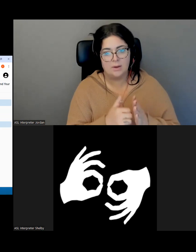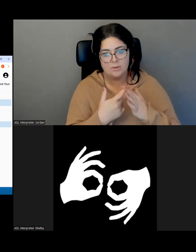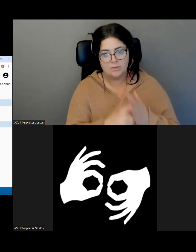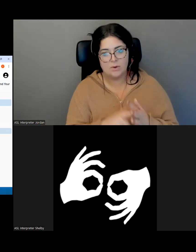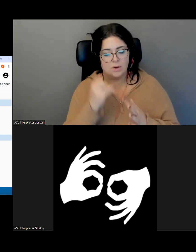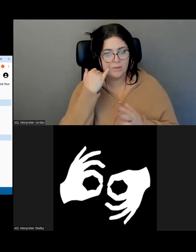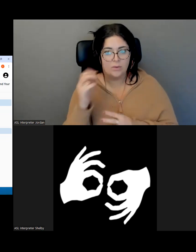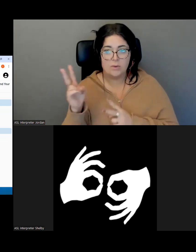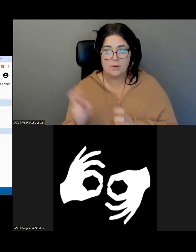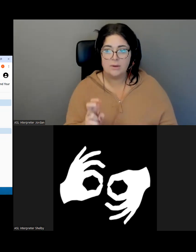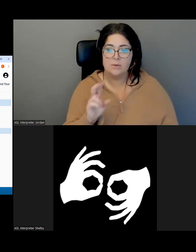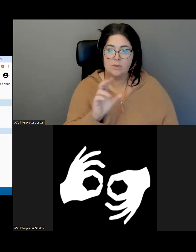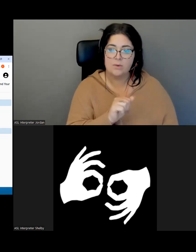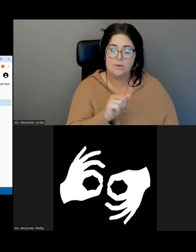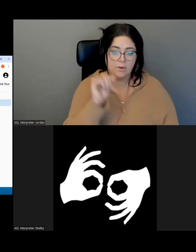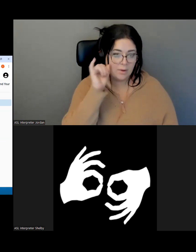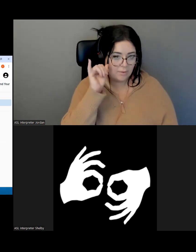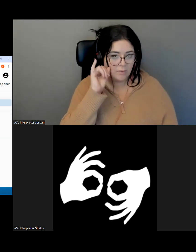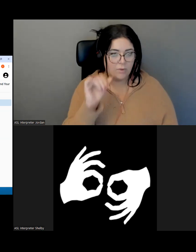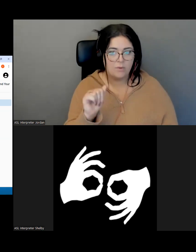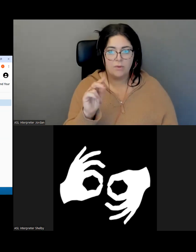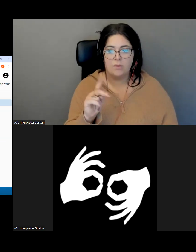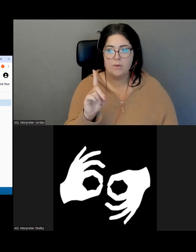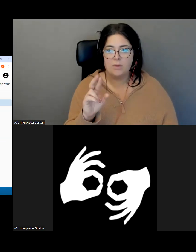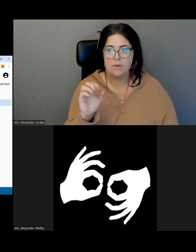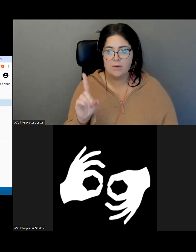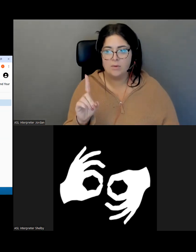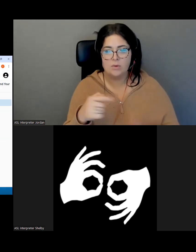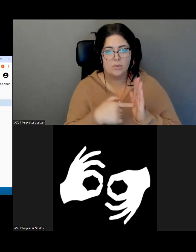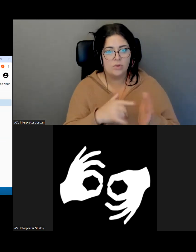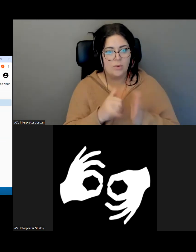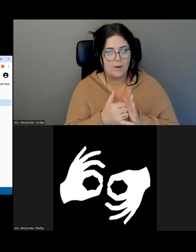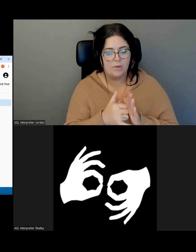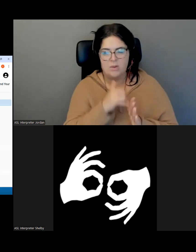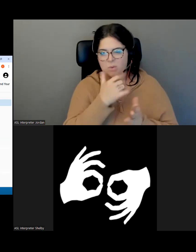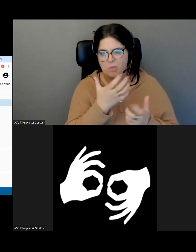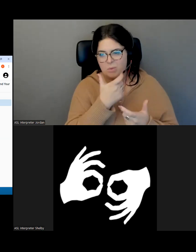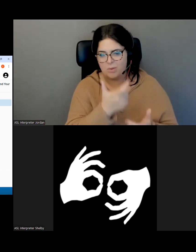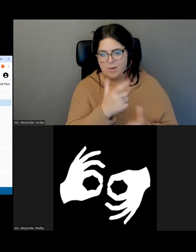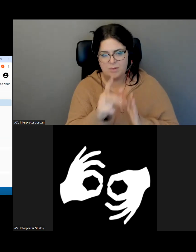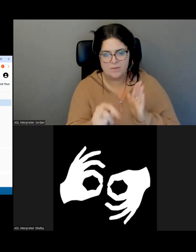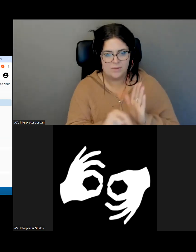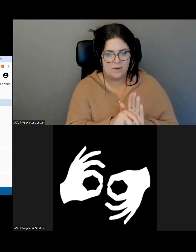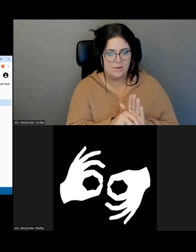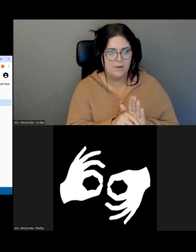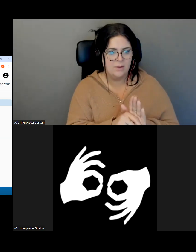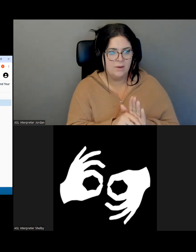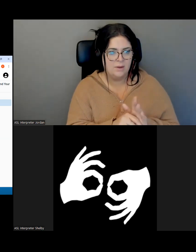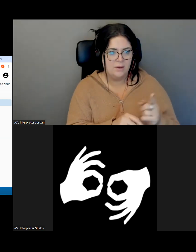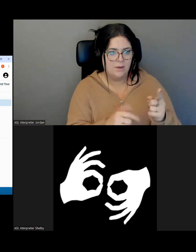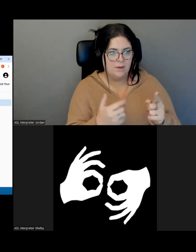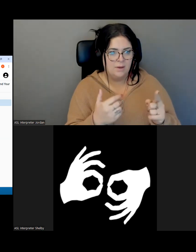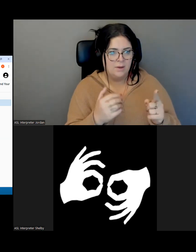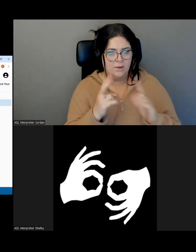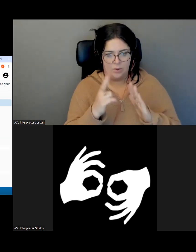it on an Android or Apple device, it'll show you how to do that too. And if you don't want to watch the video either, we do have